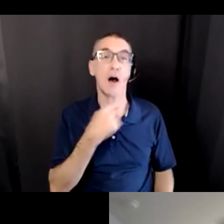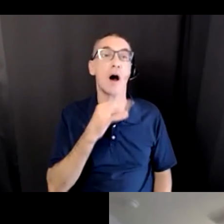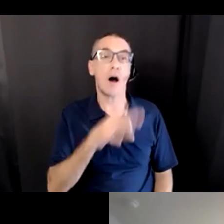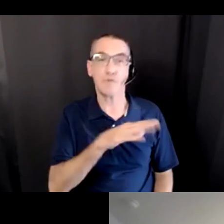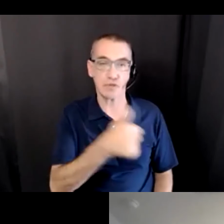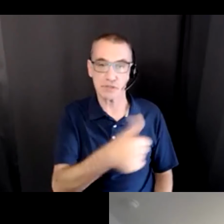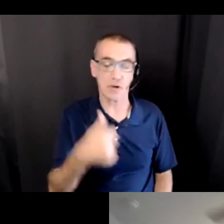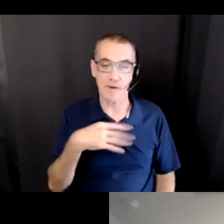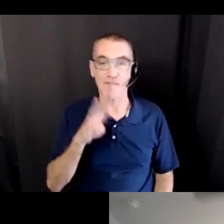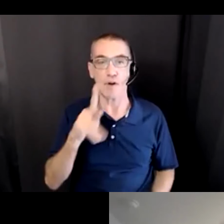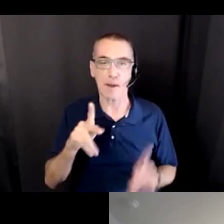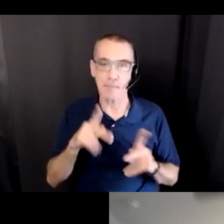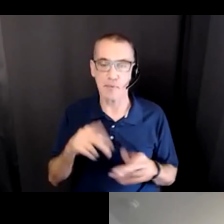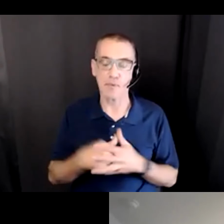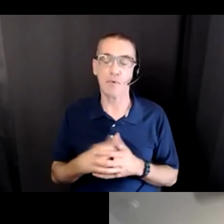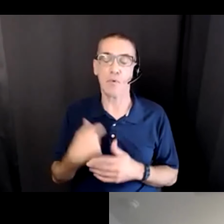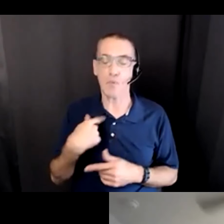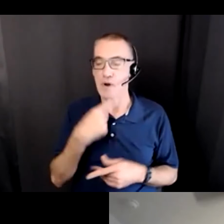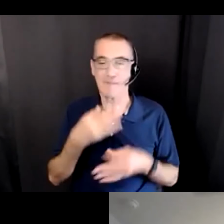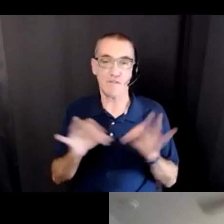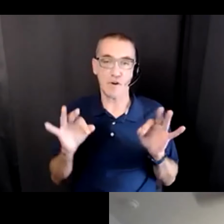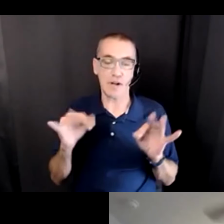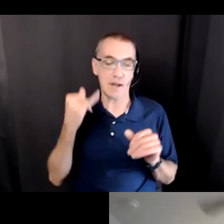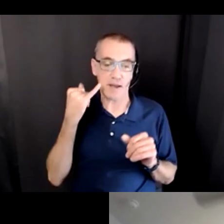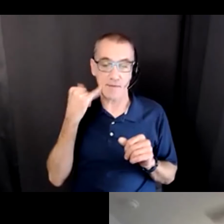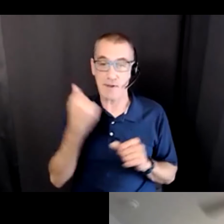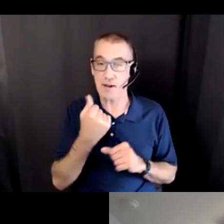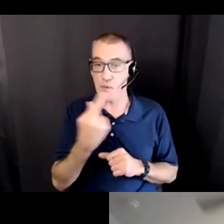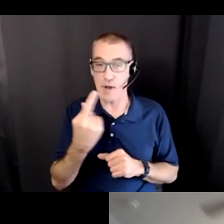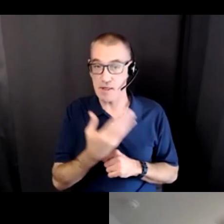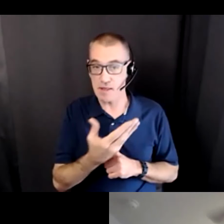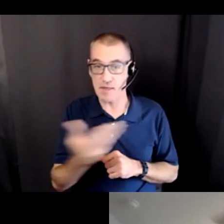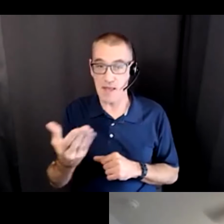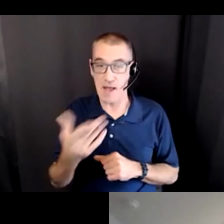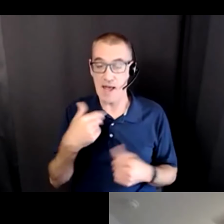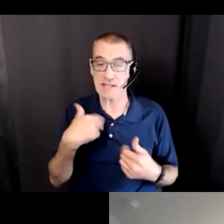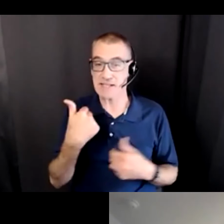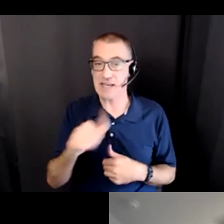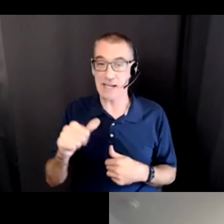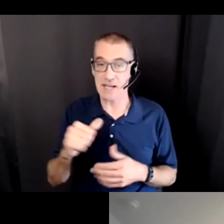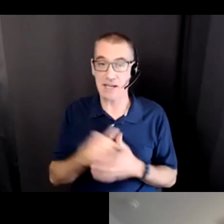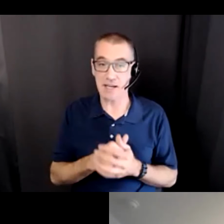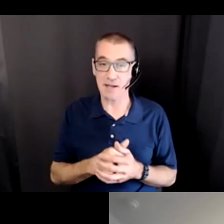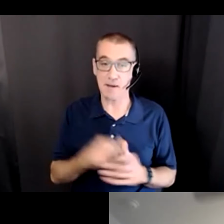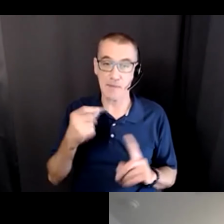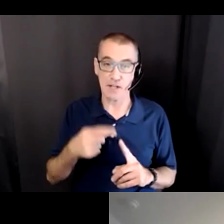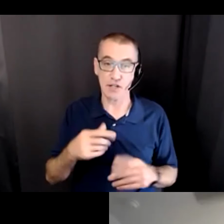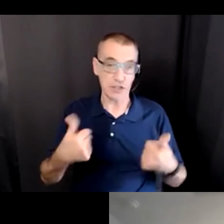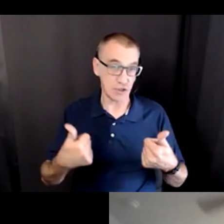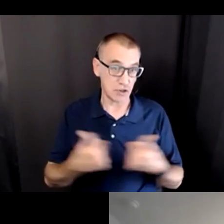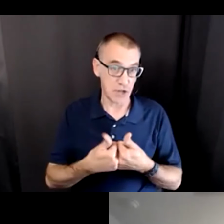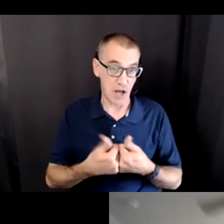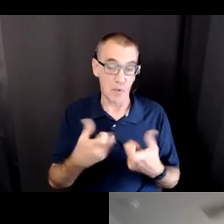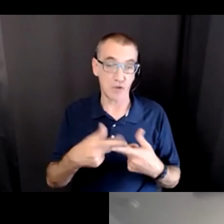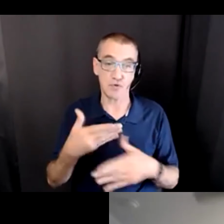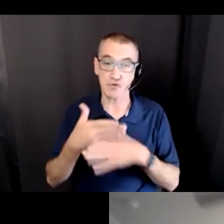48 folks, so you know we're free. If there's anyone out there that has any particular challenges they would like to